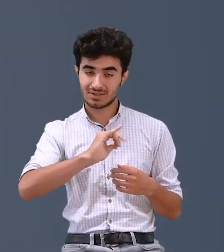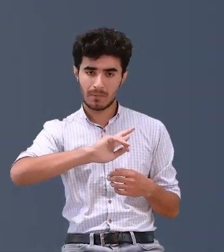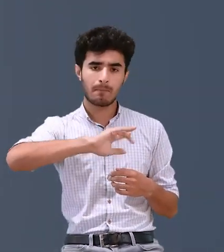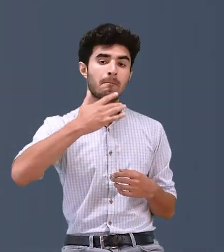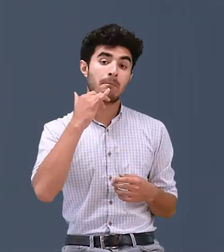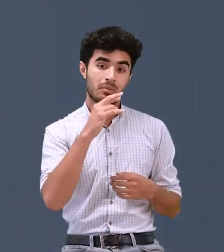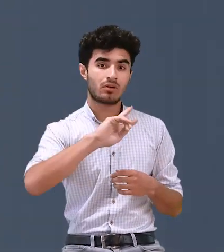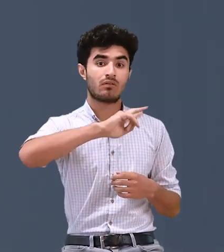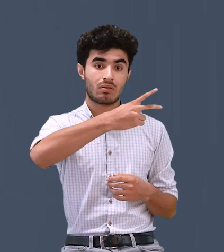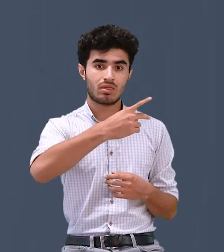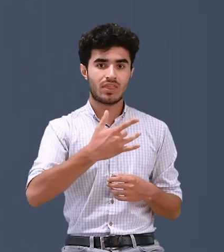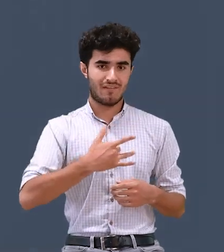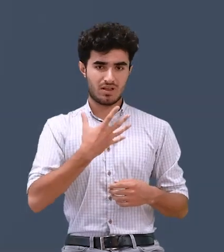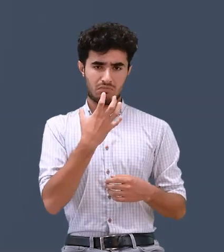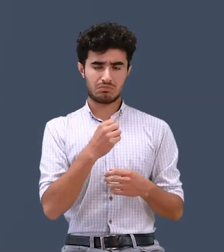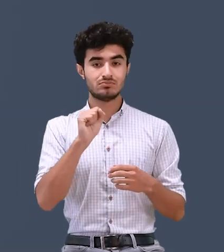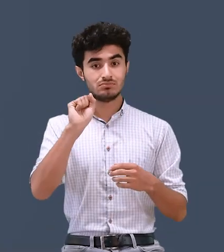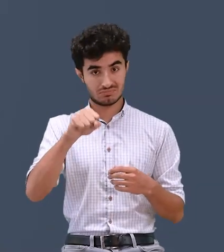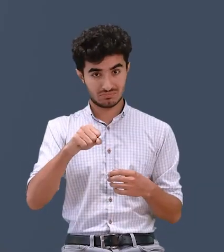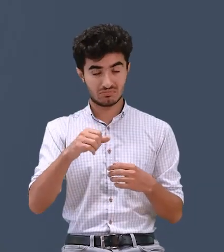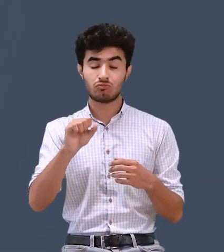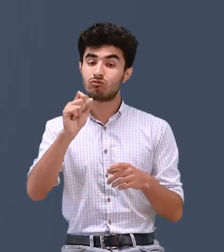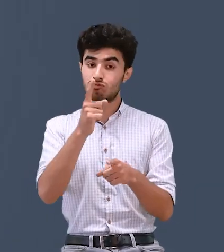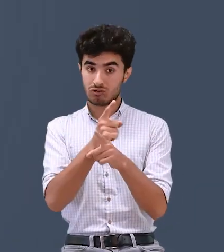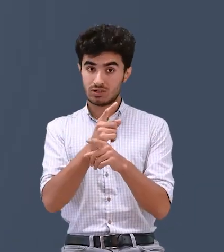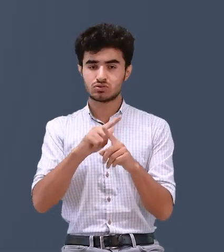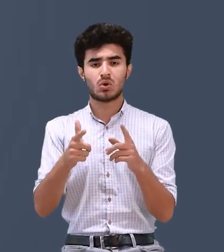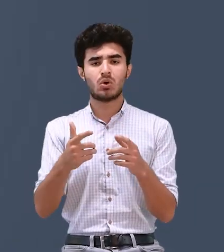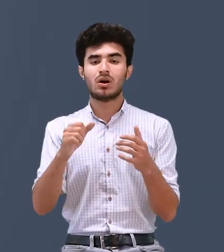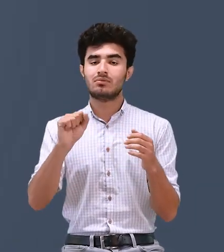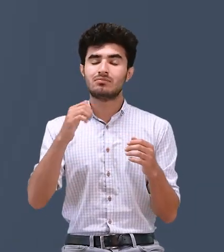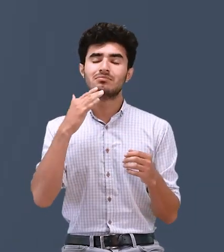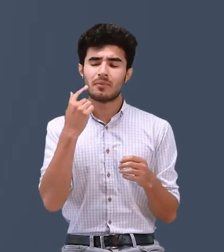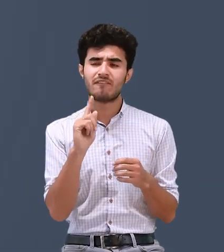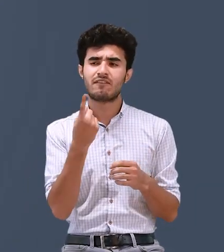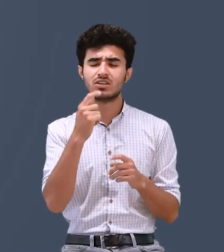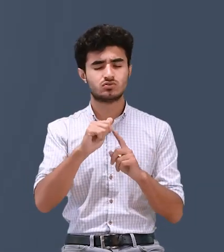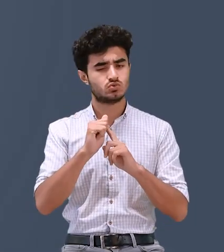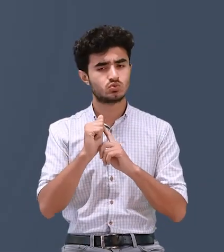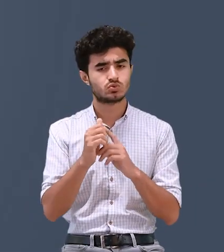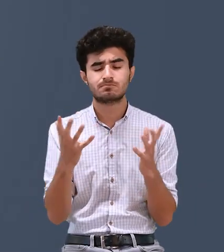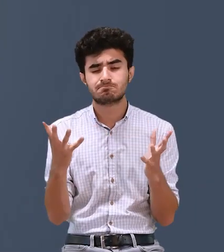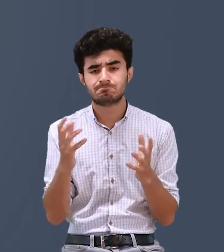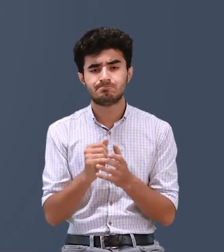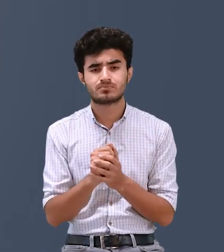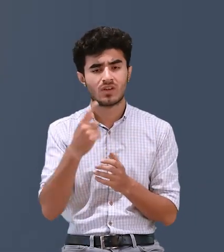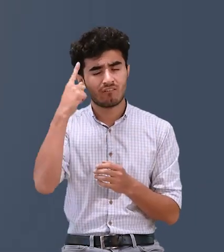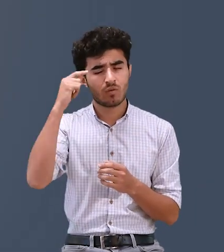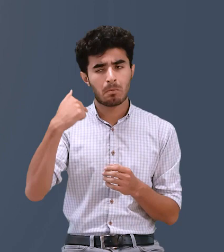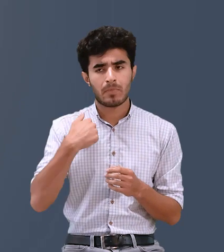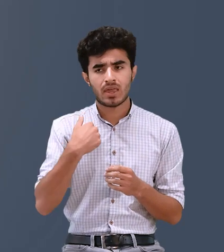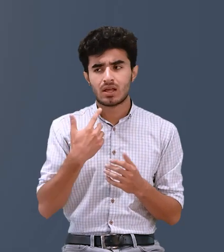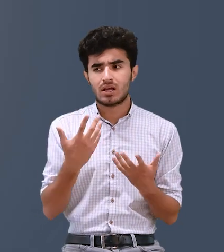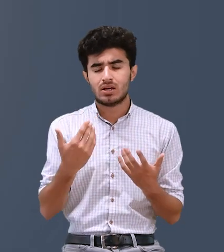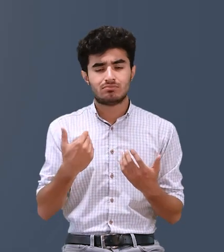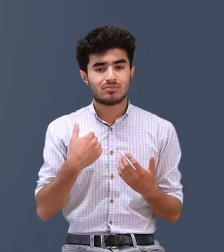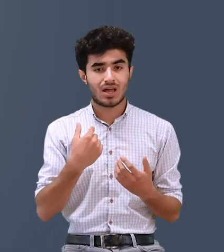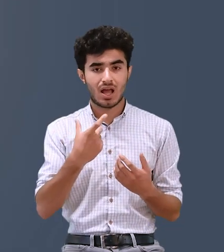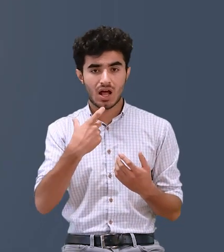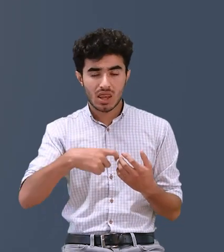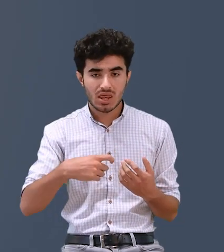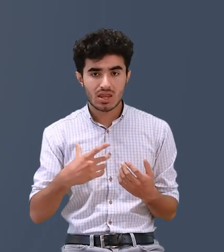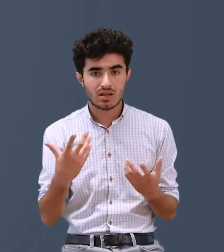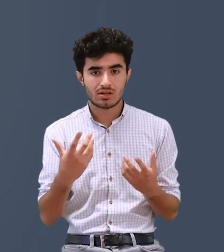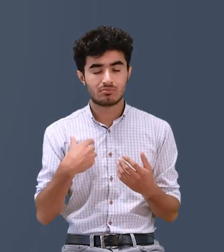they feel on a daily basis just within themselves. So I think the first thing